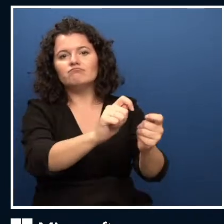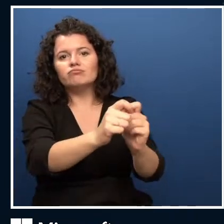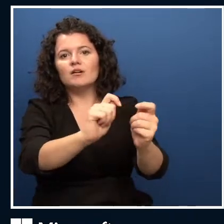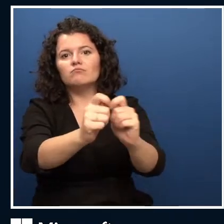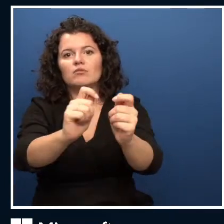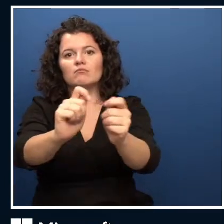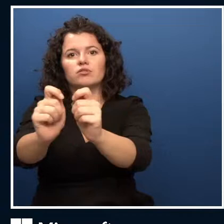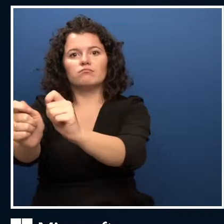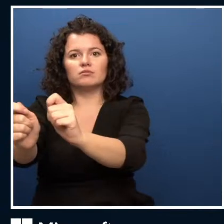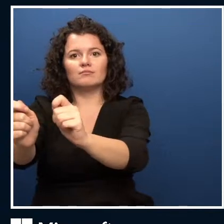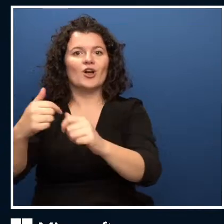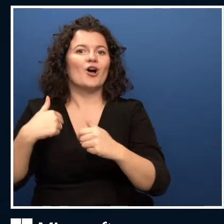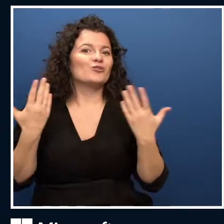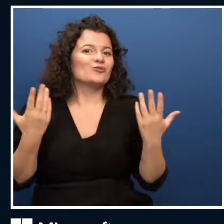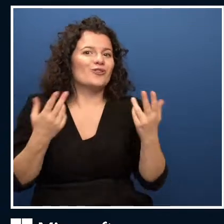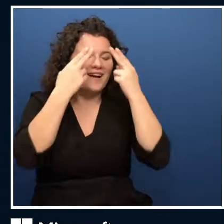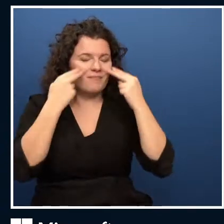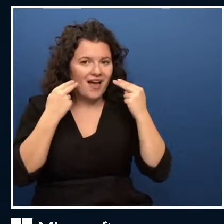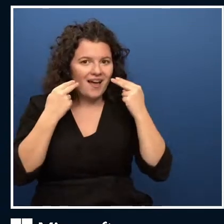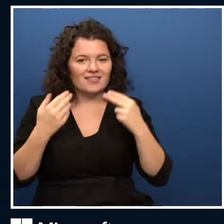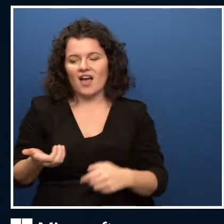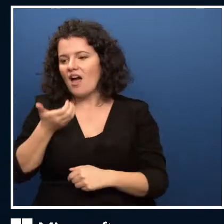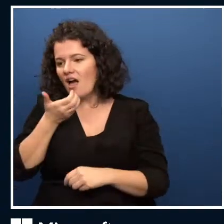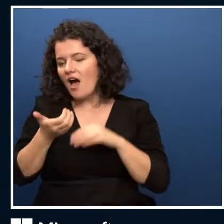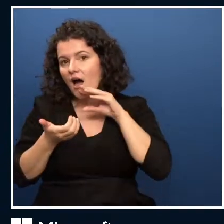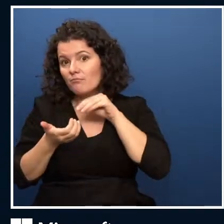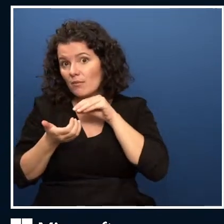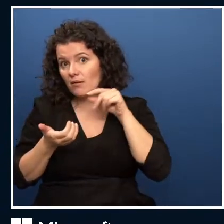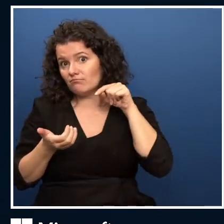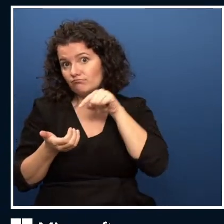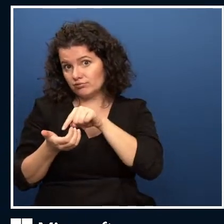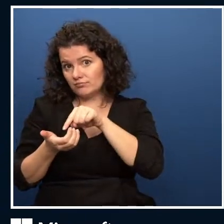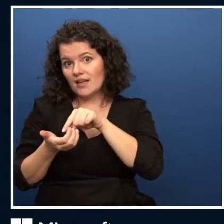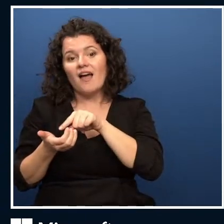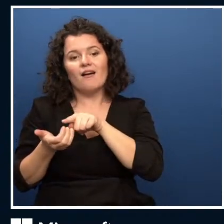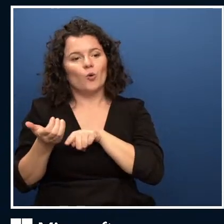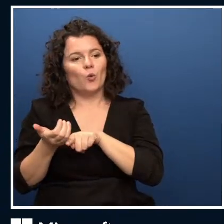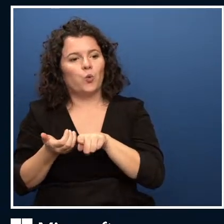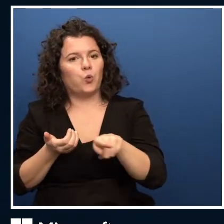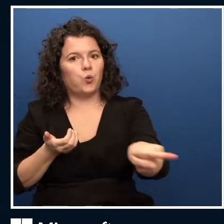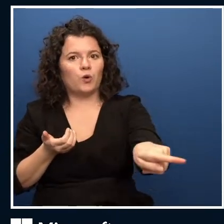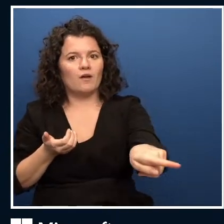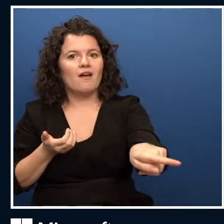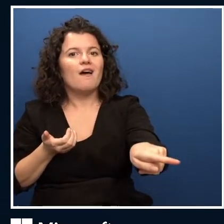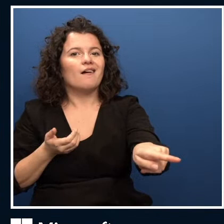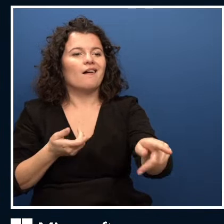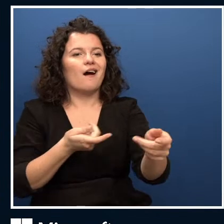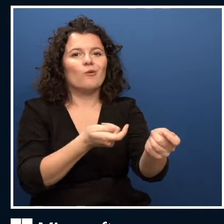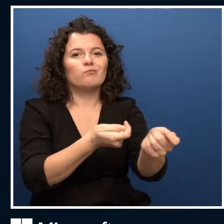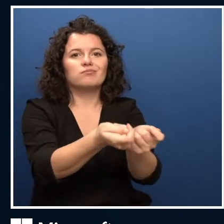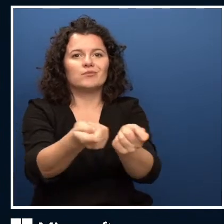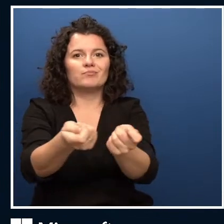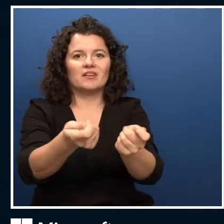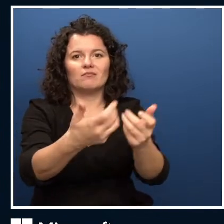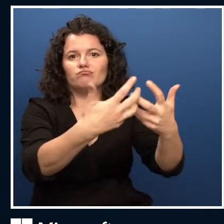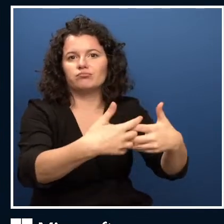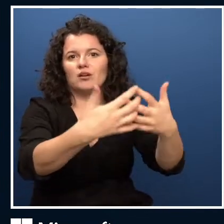to exactly and efficiently utilize our devices just by